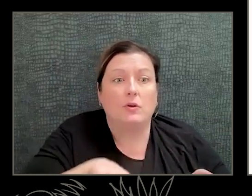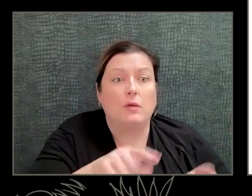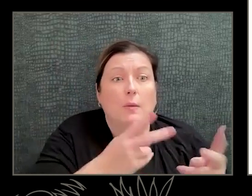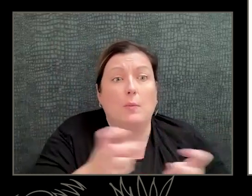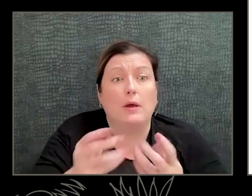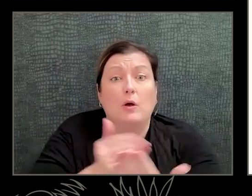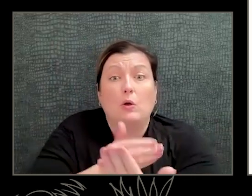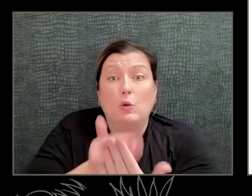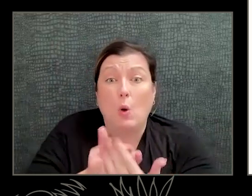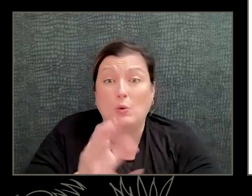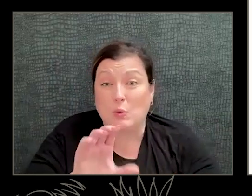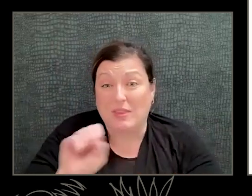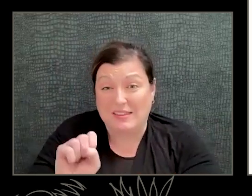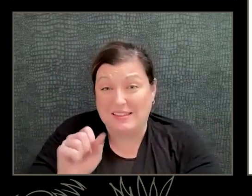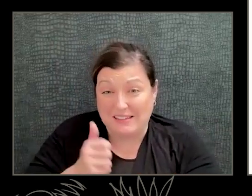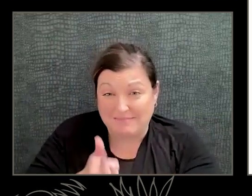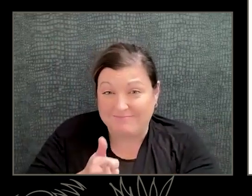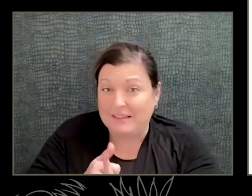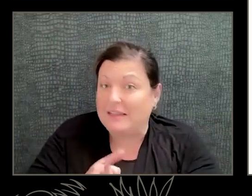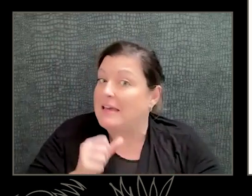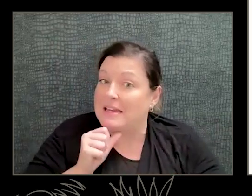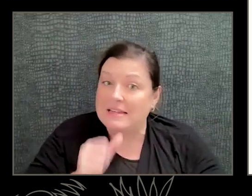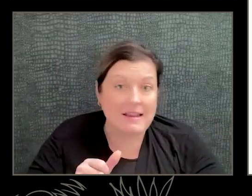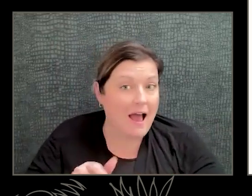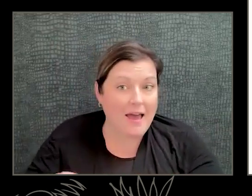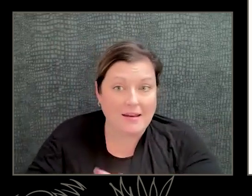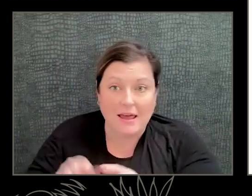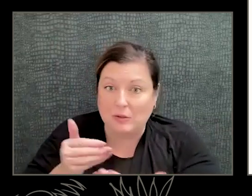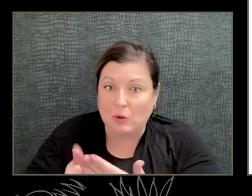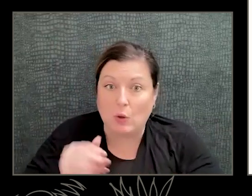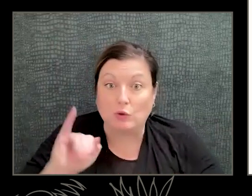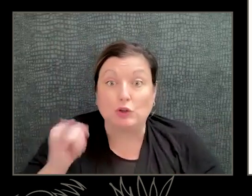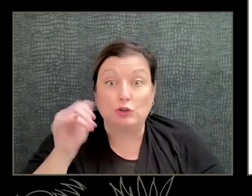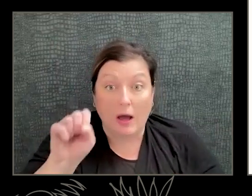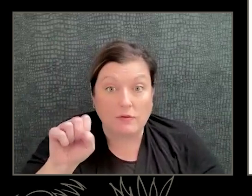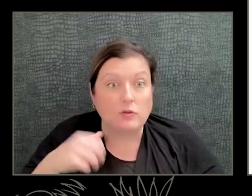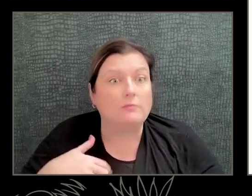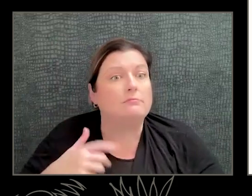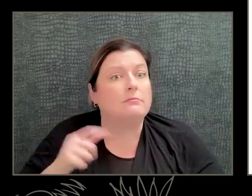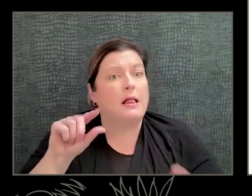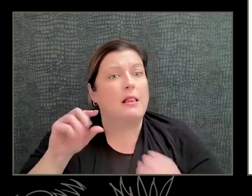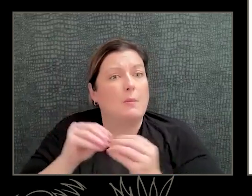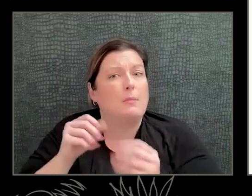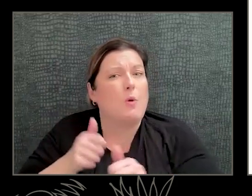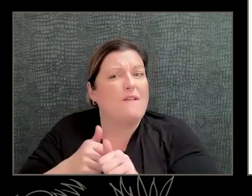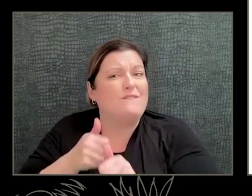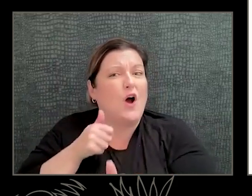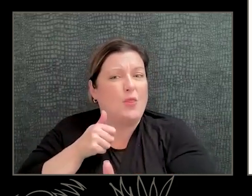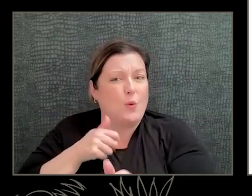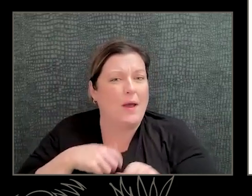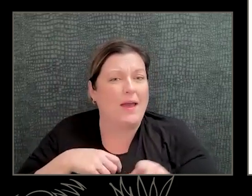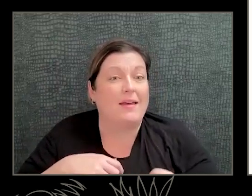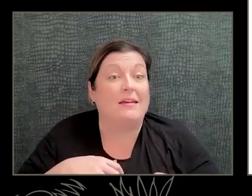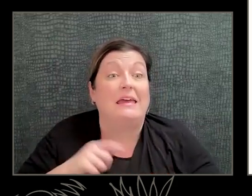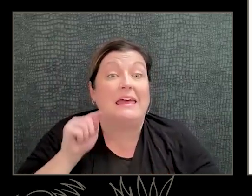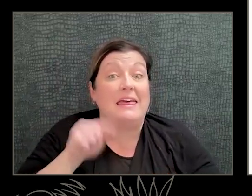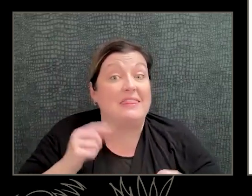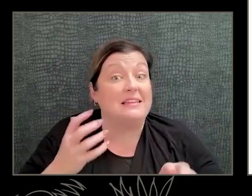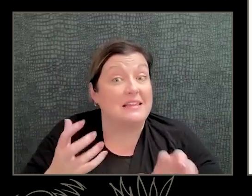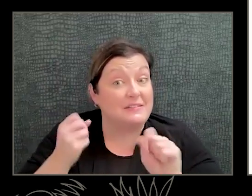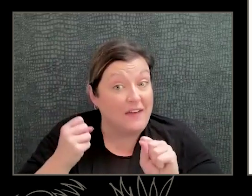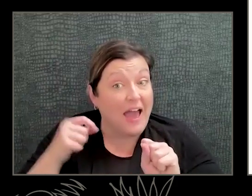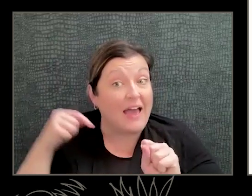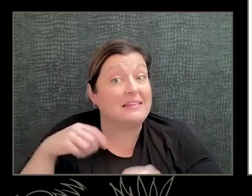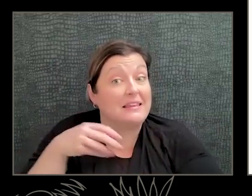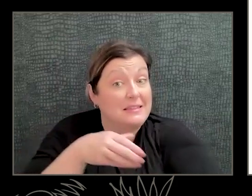CSS itself, and again, not as close to JavaScript, and it's getting a little bit farther away. Now, this is fast and